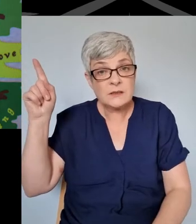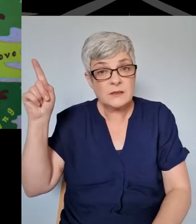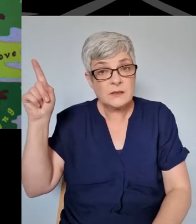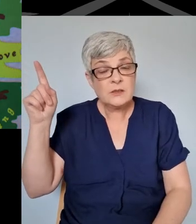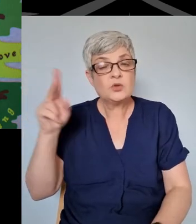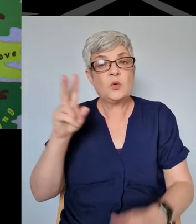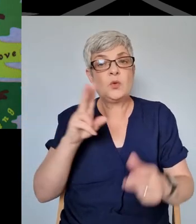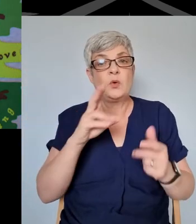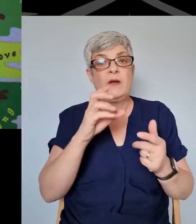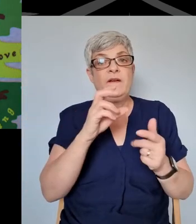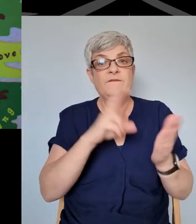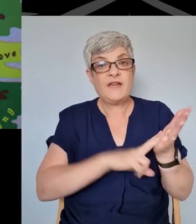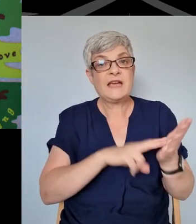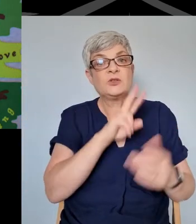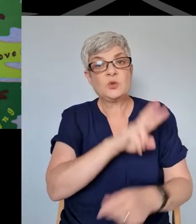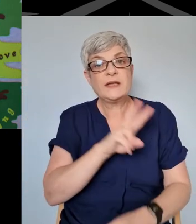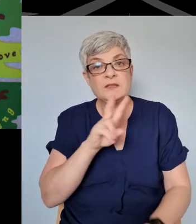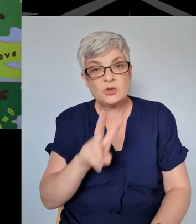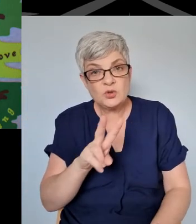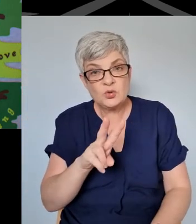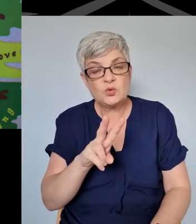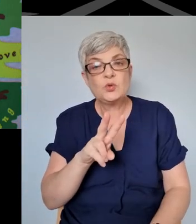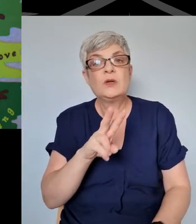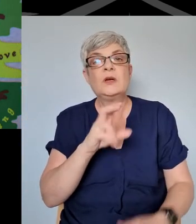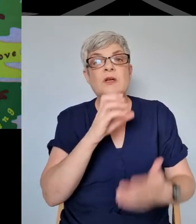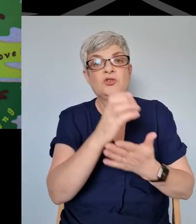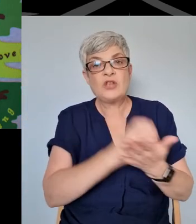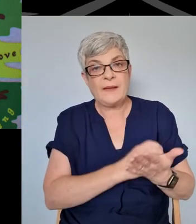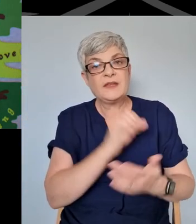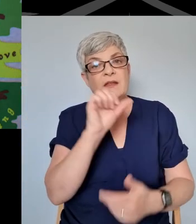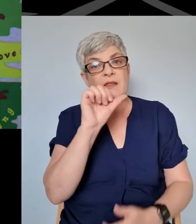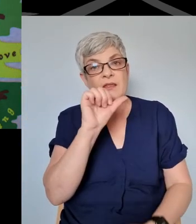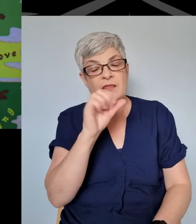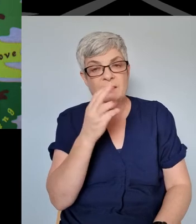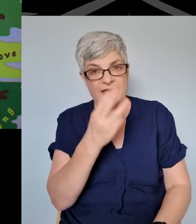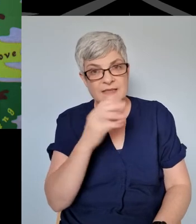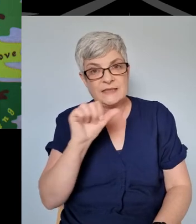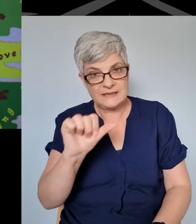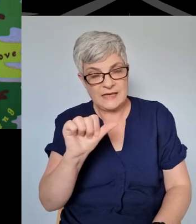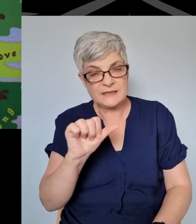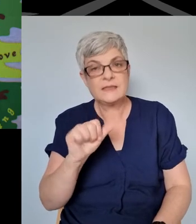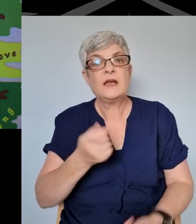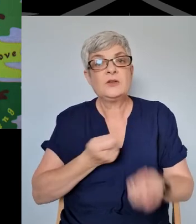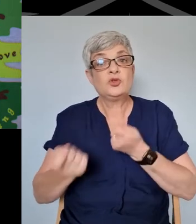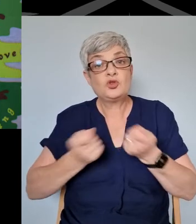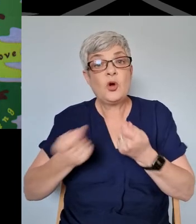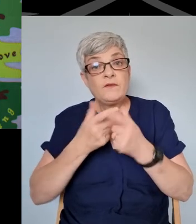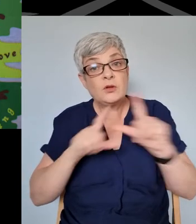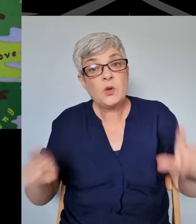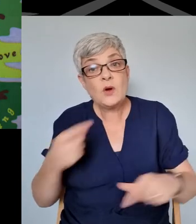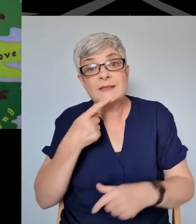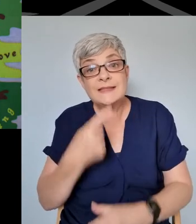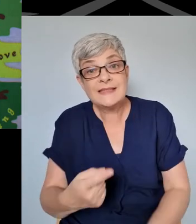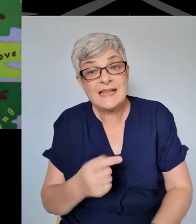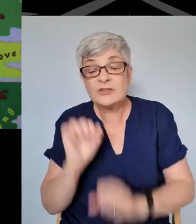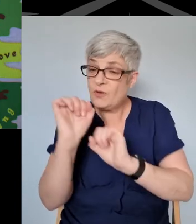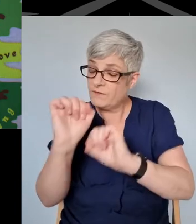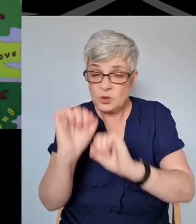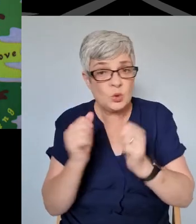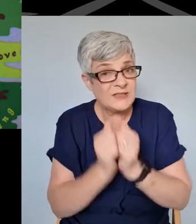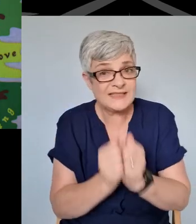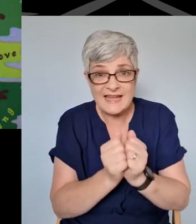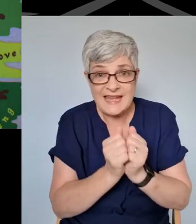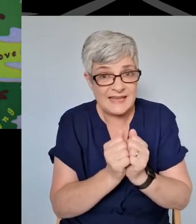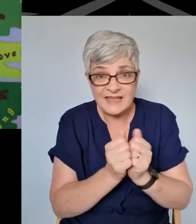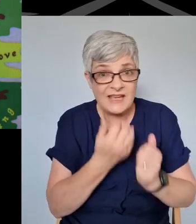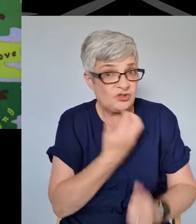back at verse 22 that we read from chapter 36, this is what the Sovereign Lord says: "It is not for your sake,